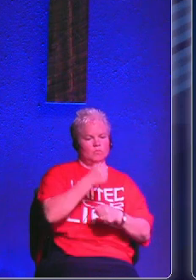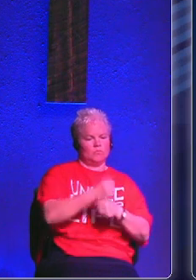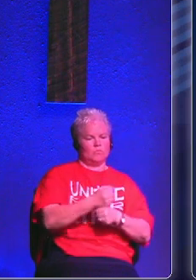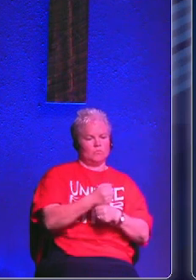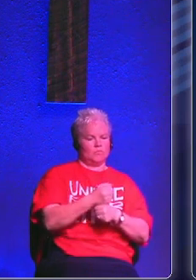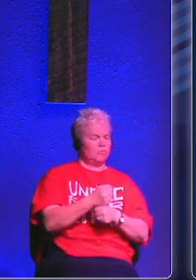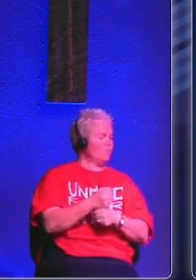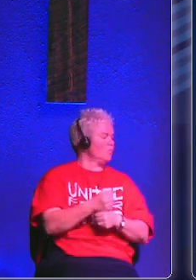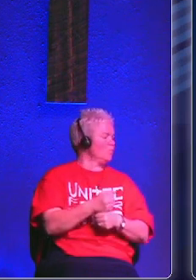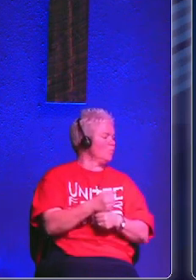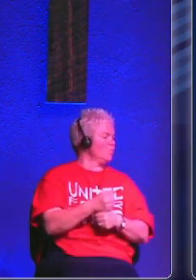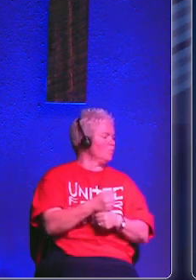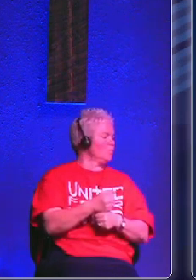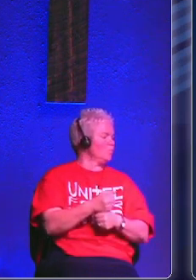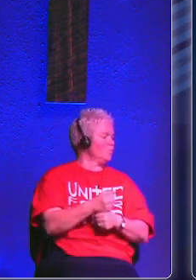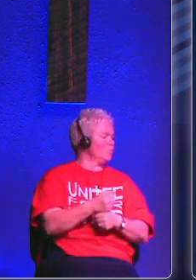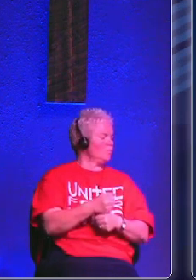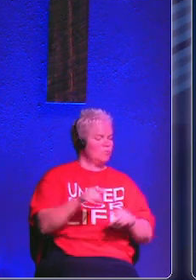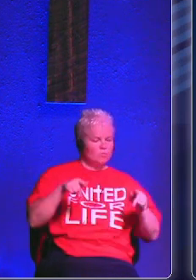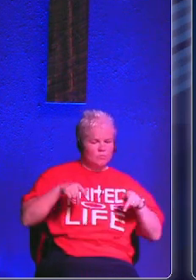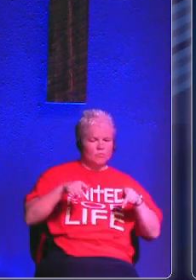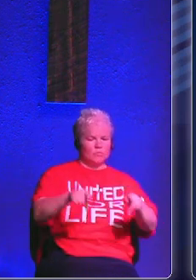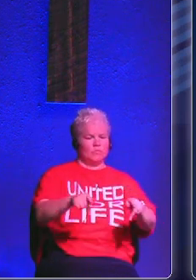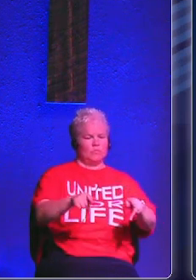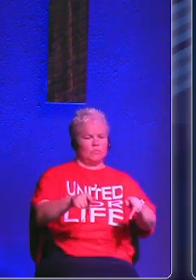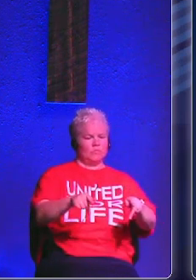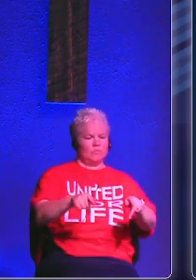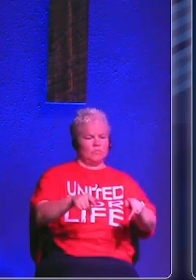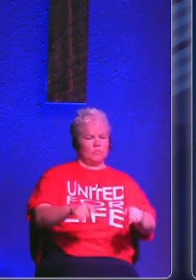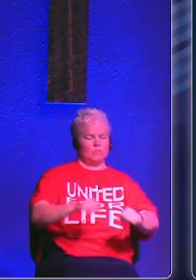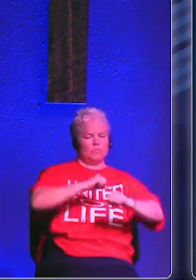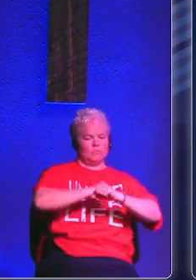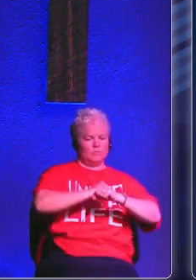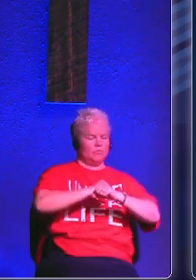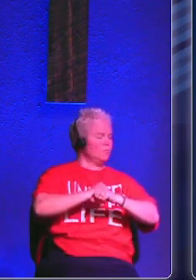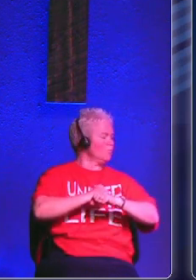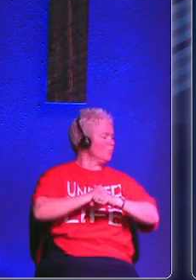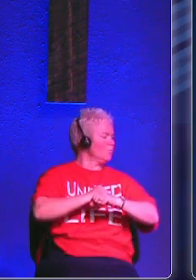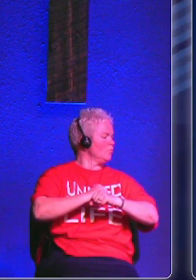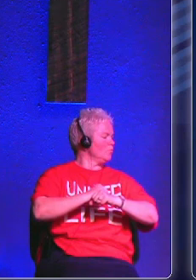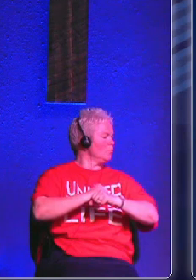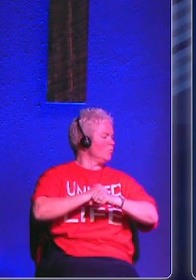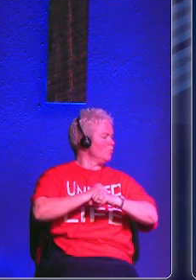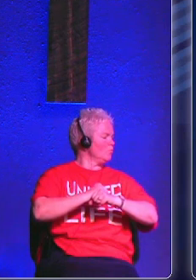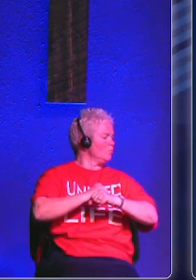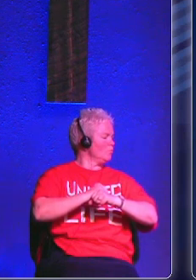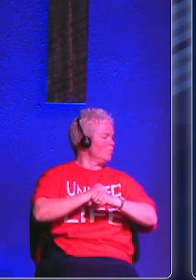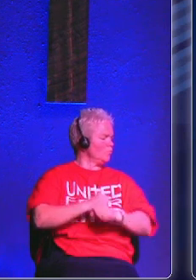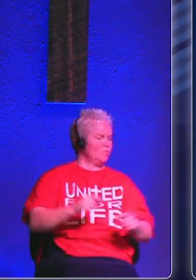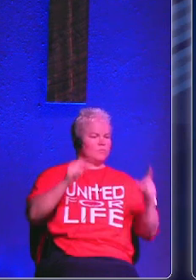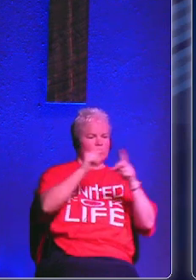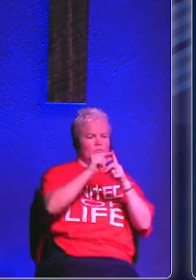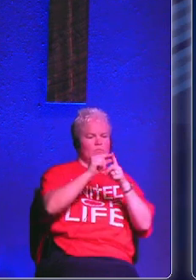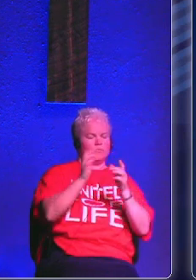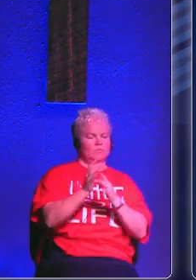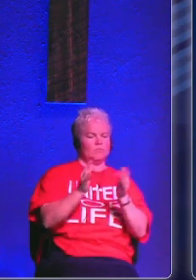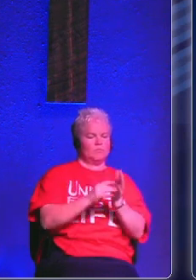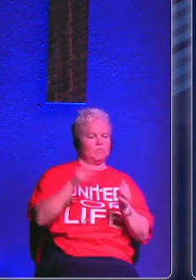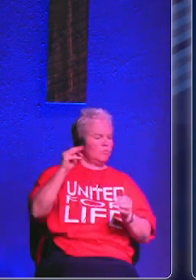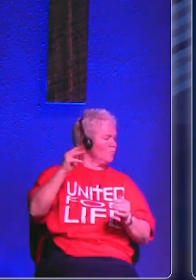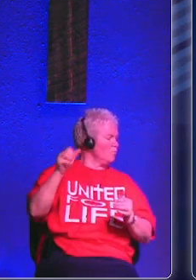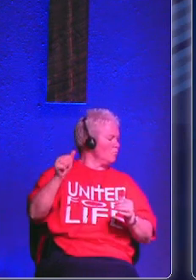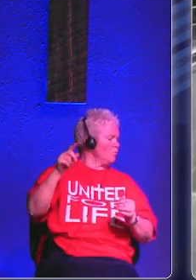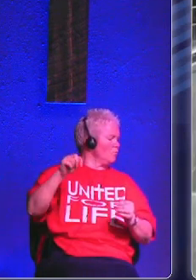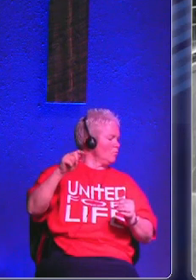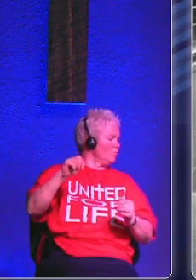or social standard is anything but the path of least resistance. Let's look at the words of Jesus himself in